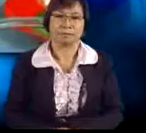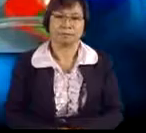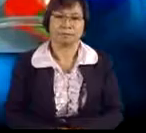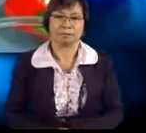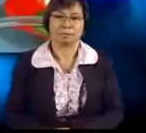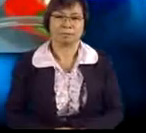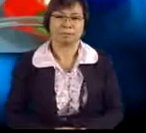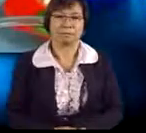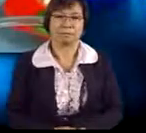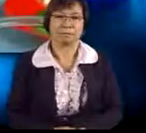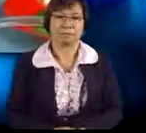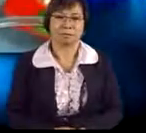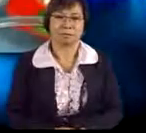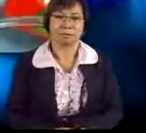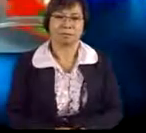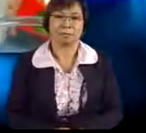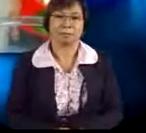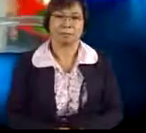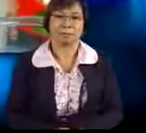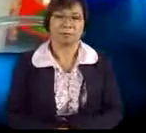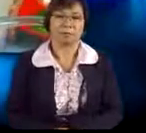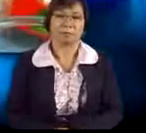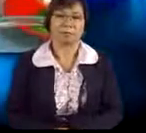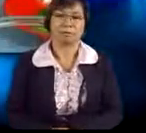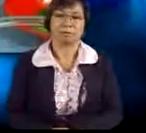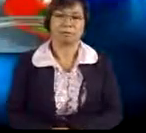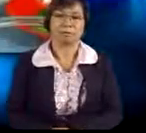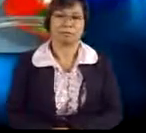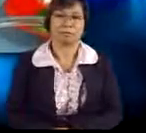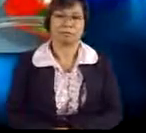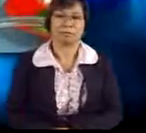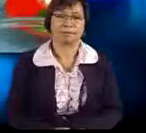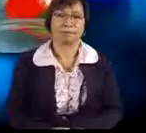2, and a half.